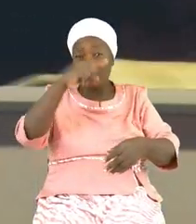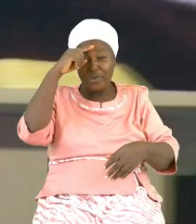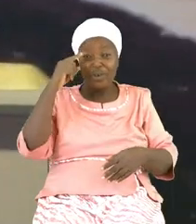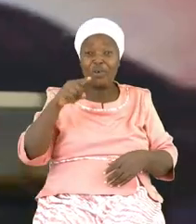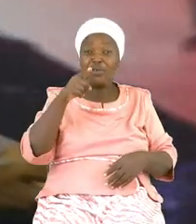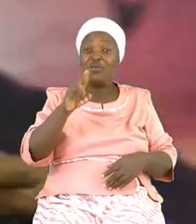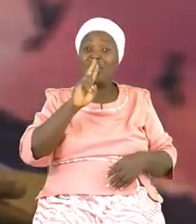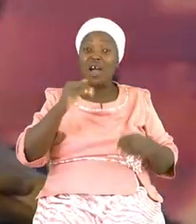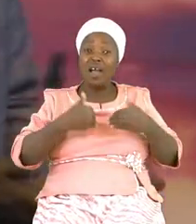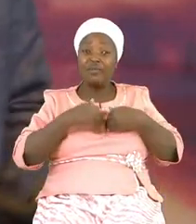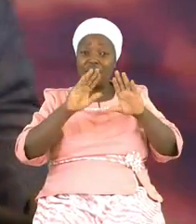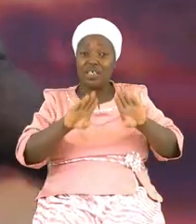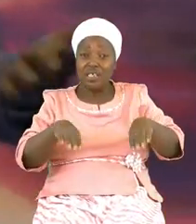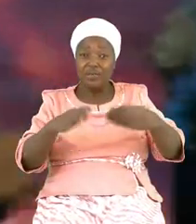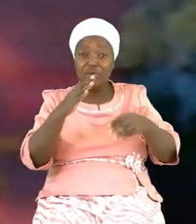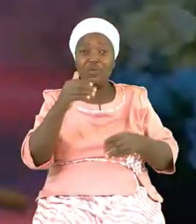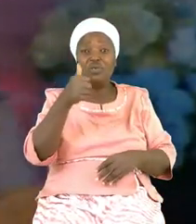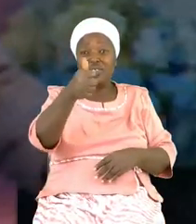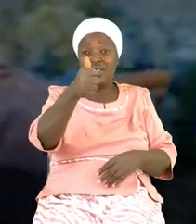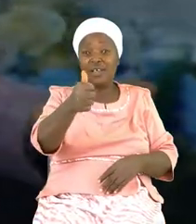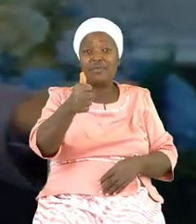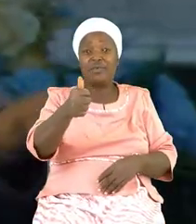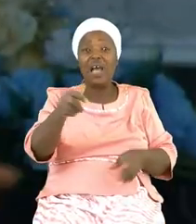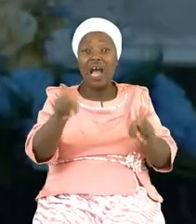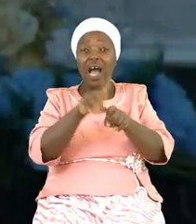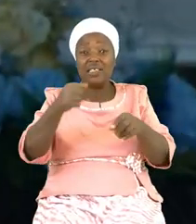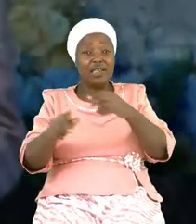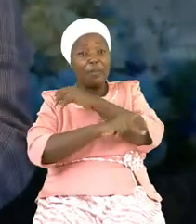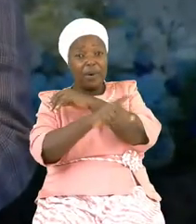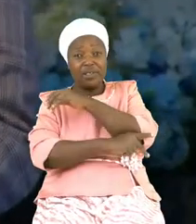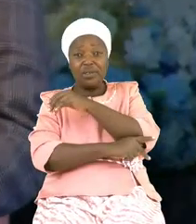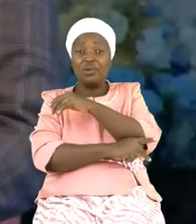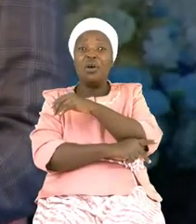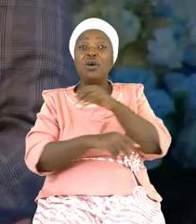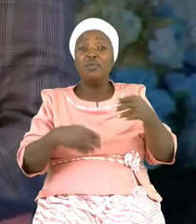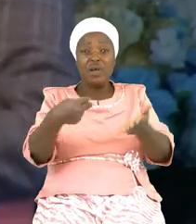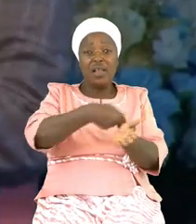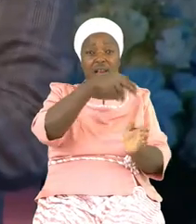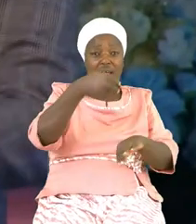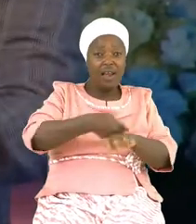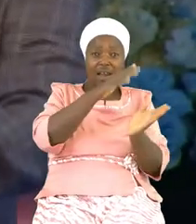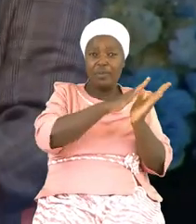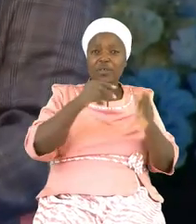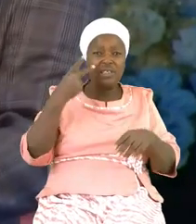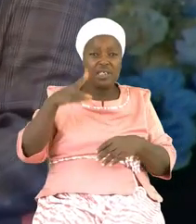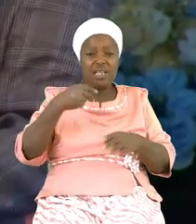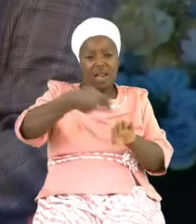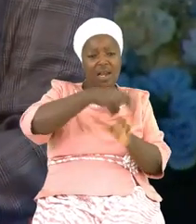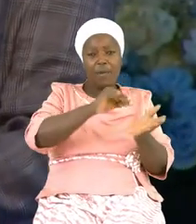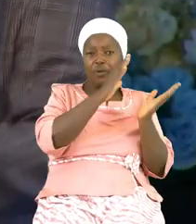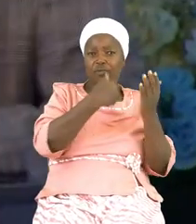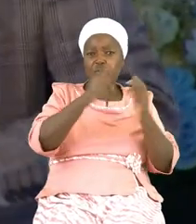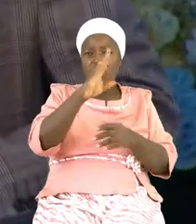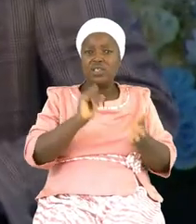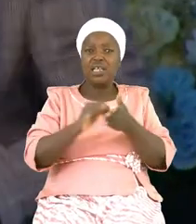given yourself as the Passover lamb. Behold the Lamb of God that taketh